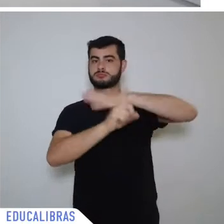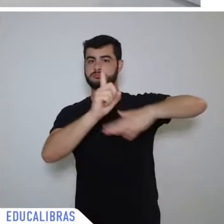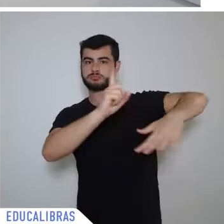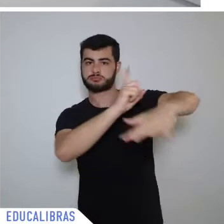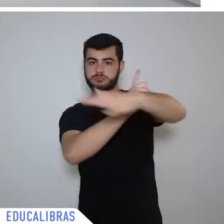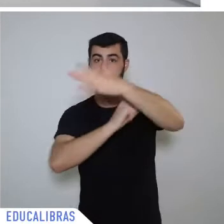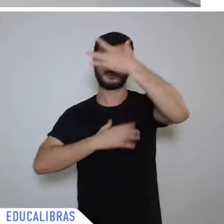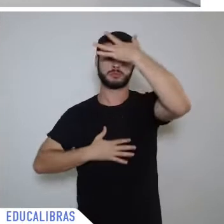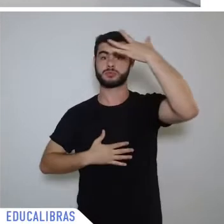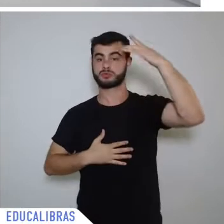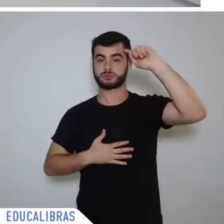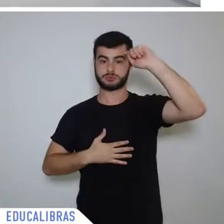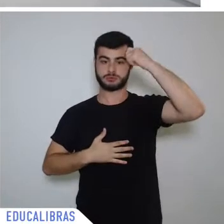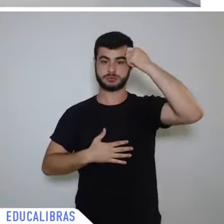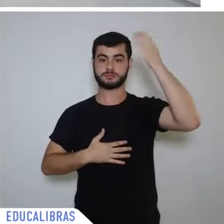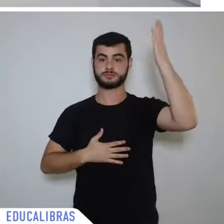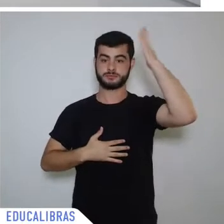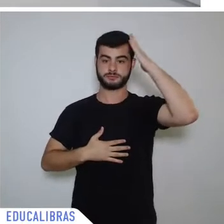black population